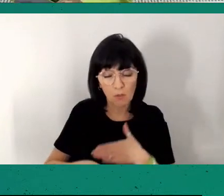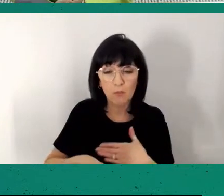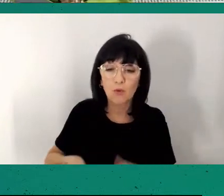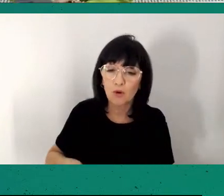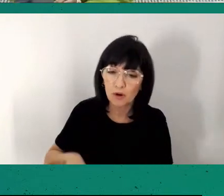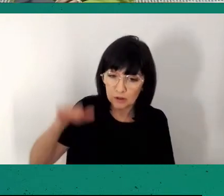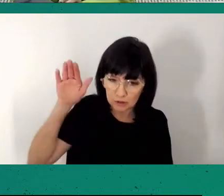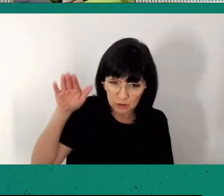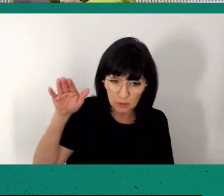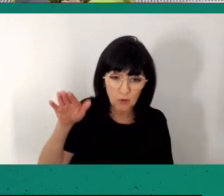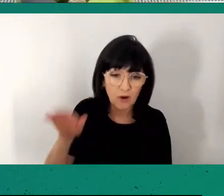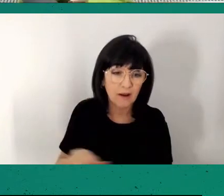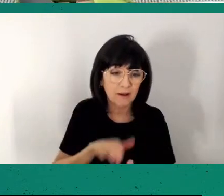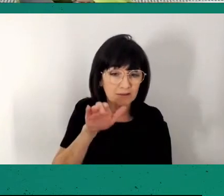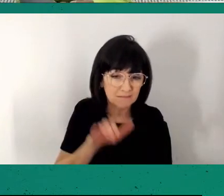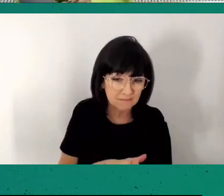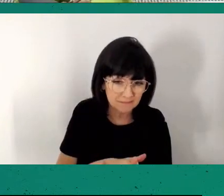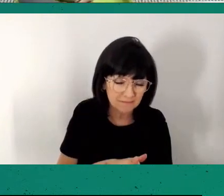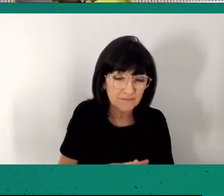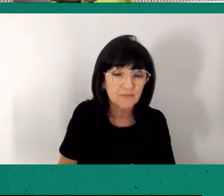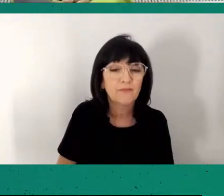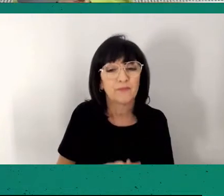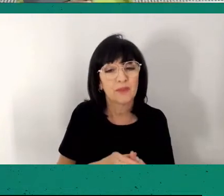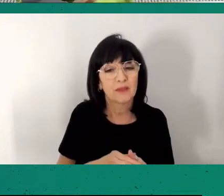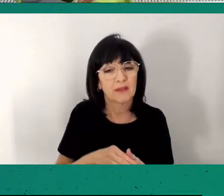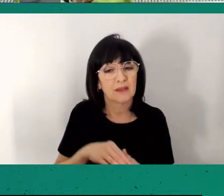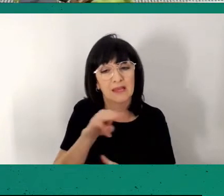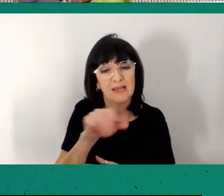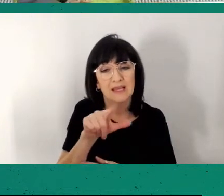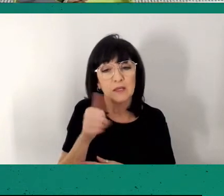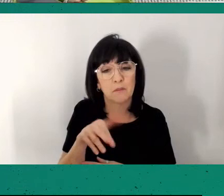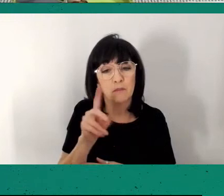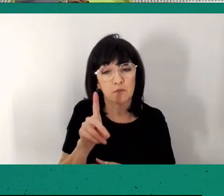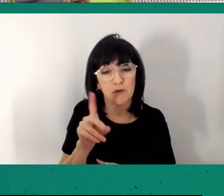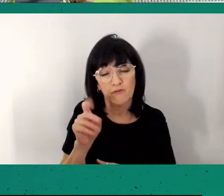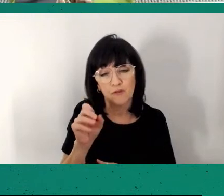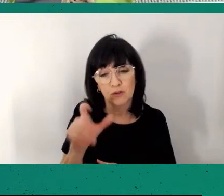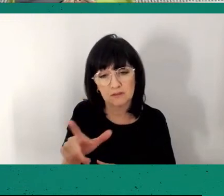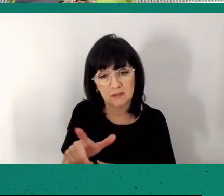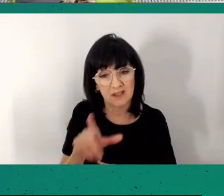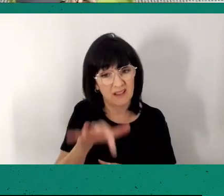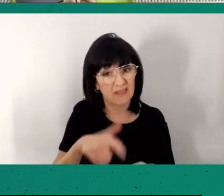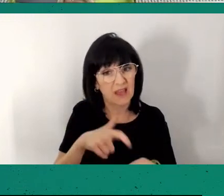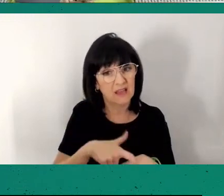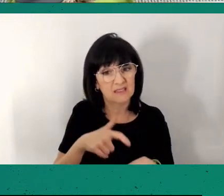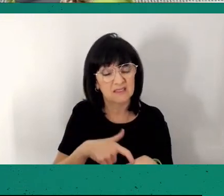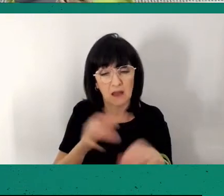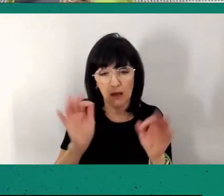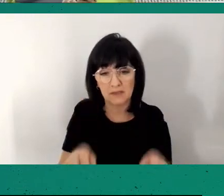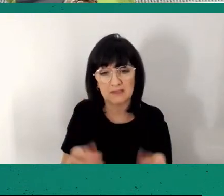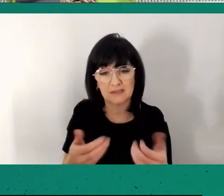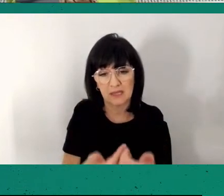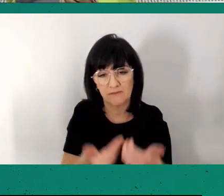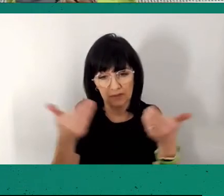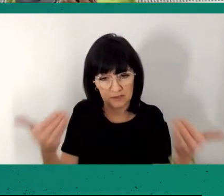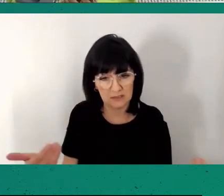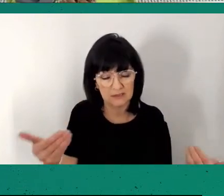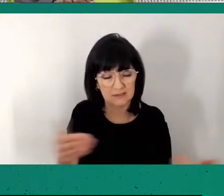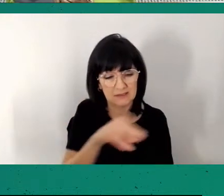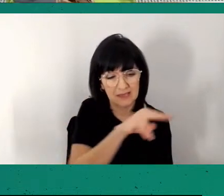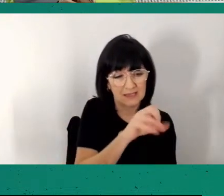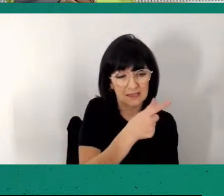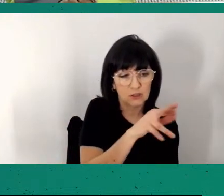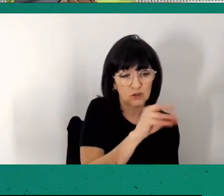Milford, Delaware, during the period when there was a definite separation of the Negroid and